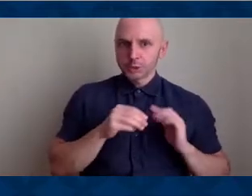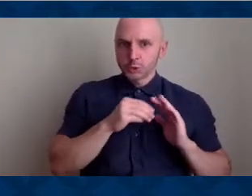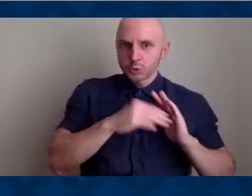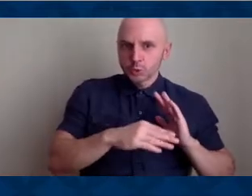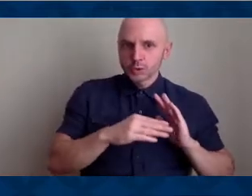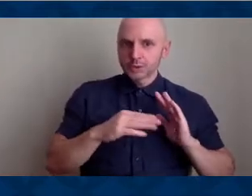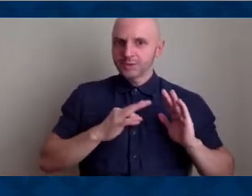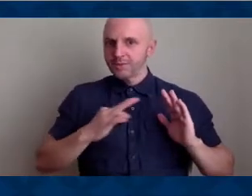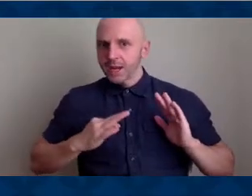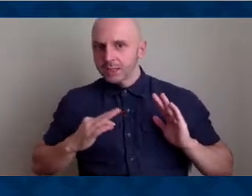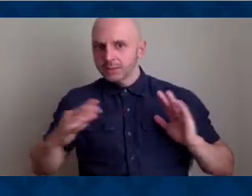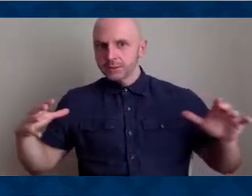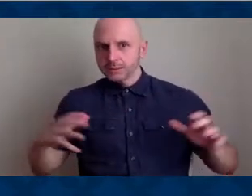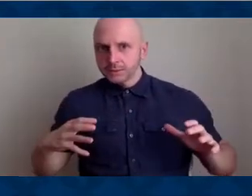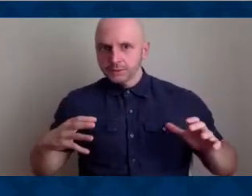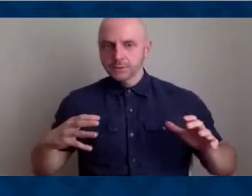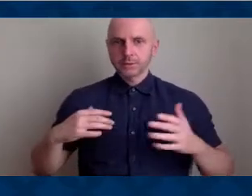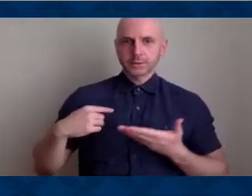question.